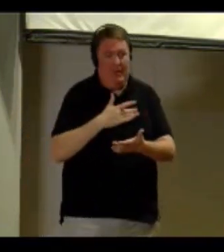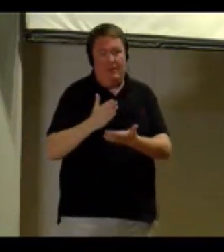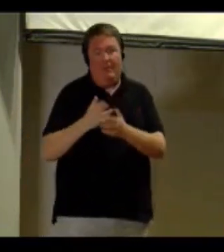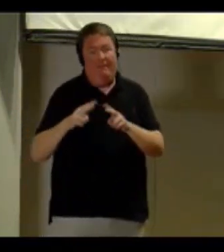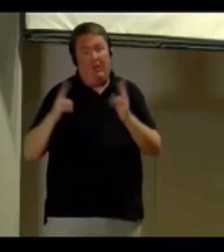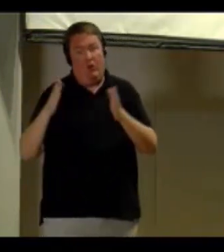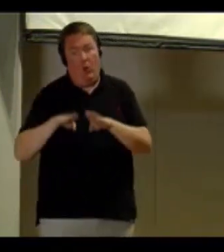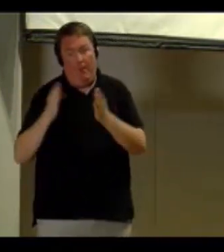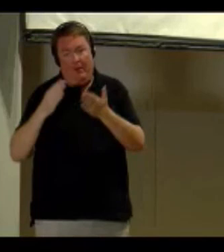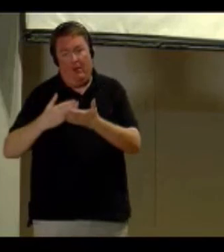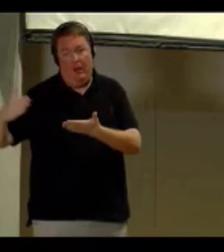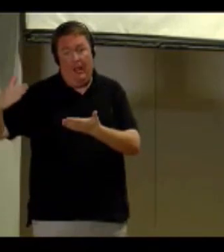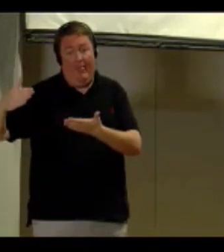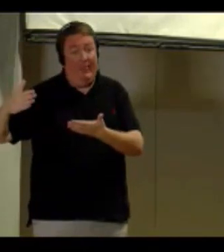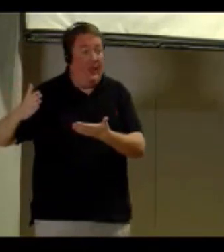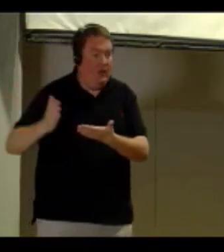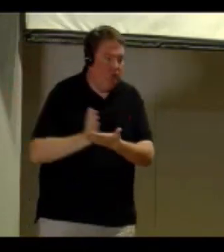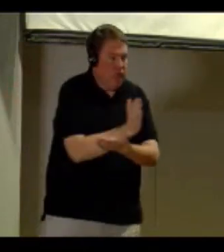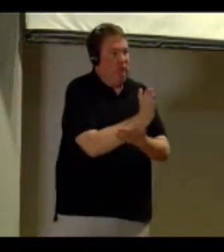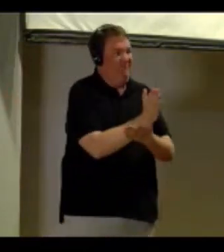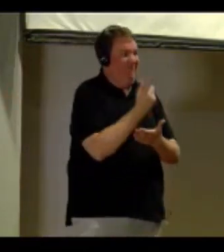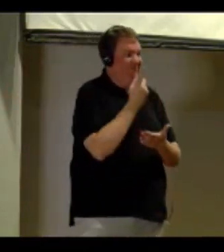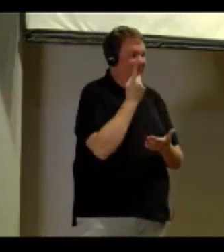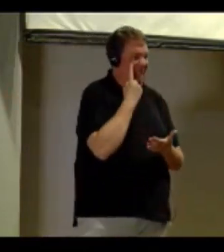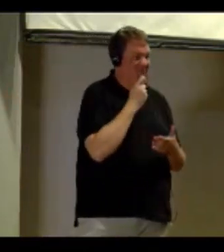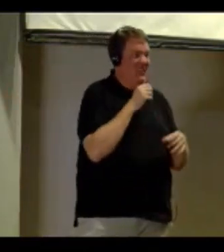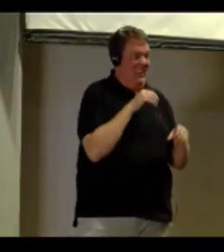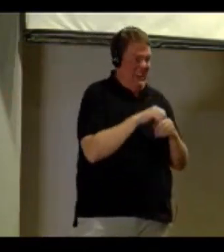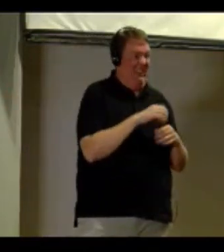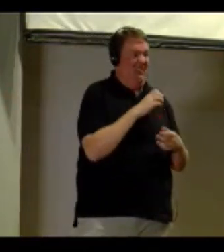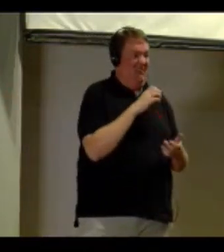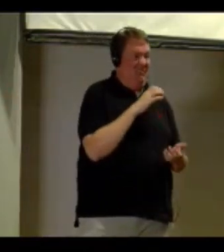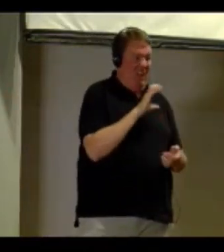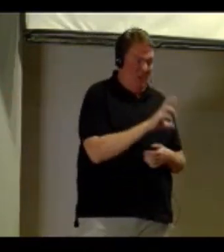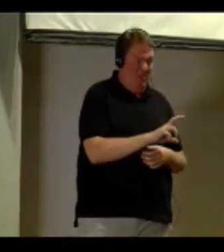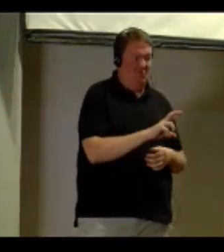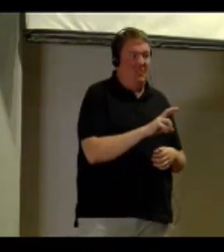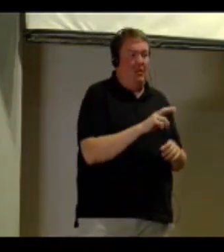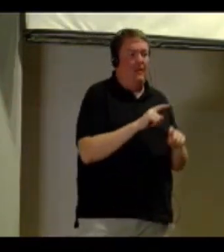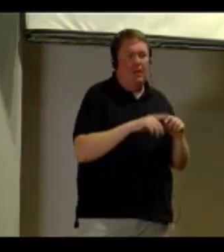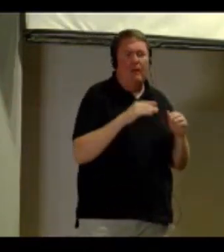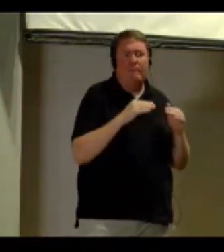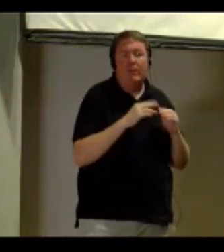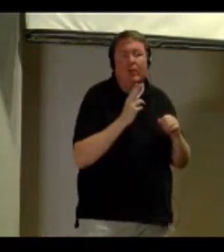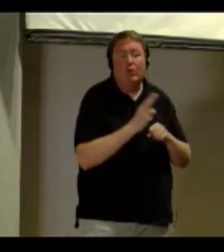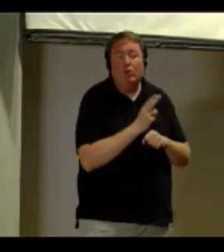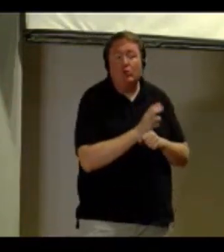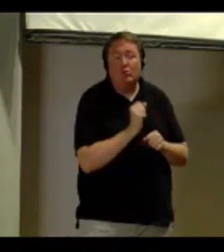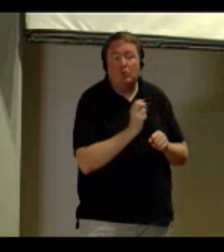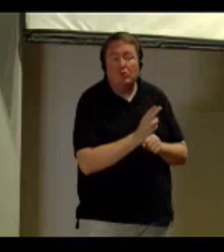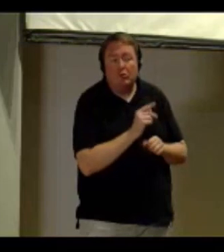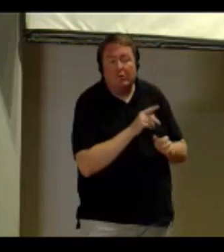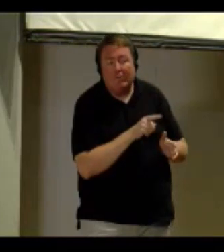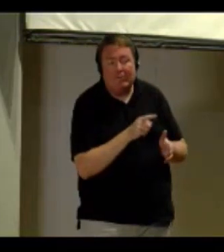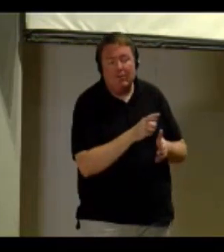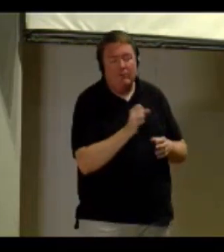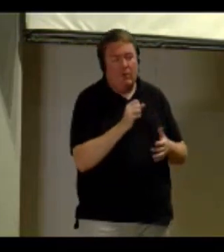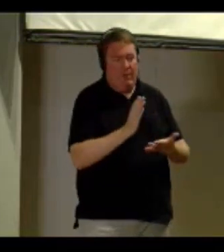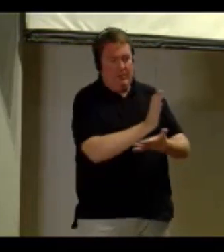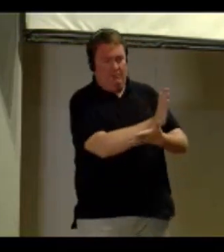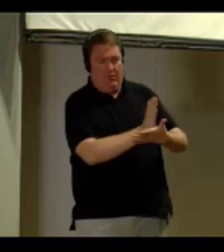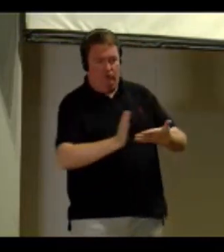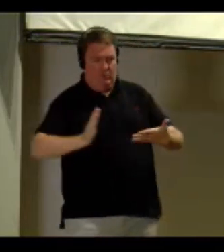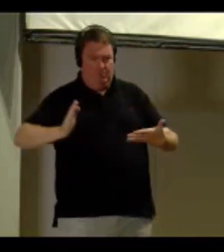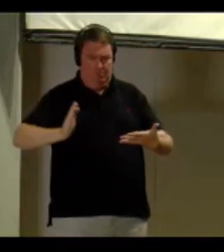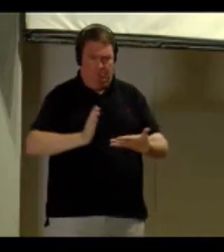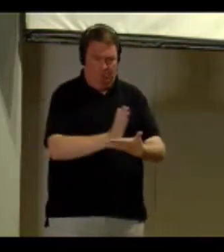definitely in copyright, but again, as Lauryn again mentioned, there are sort of fair use elements that you can move around that. So I think really this sort of thinking